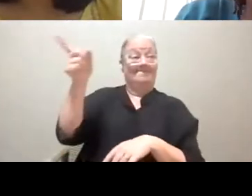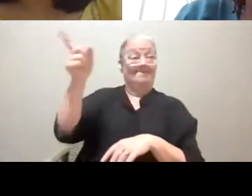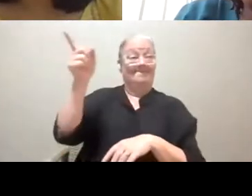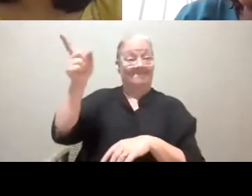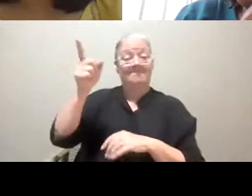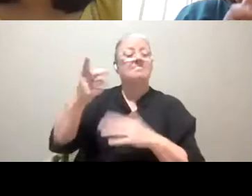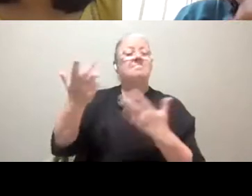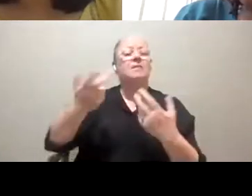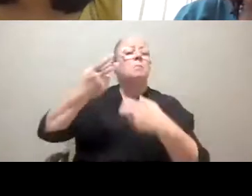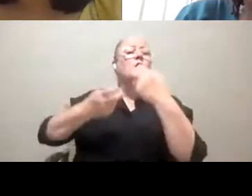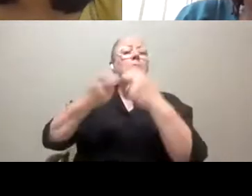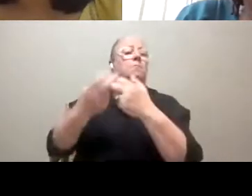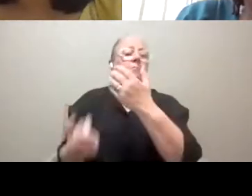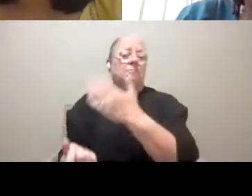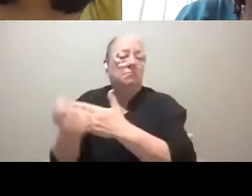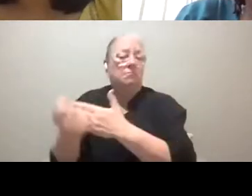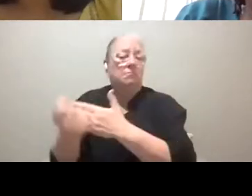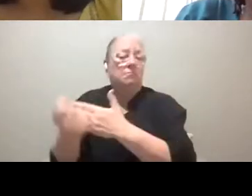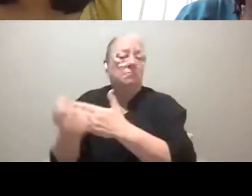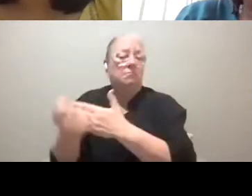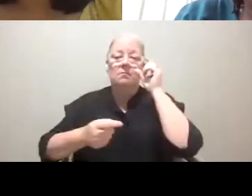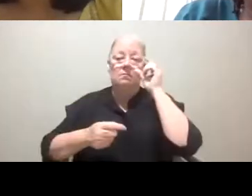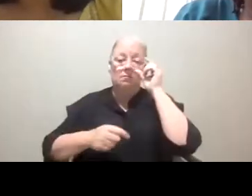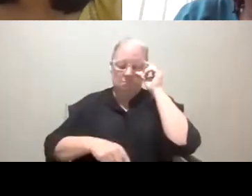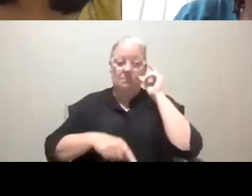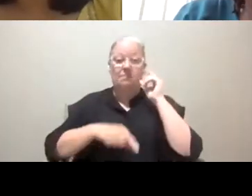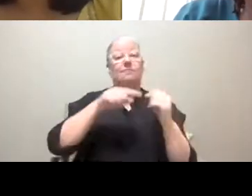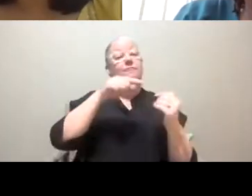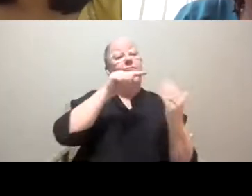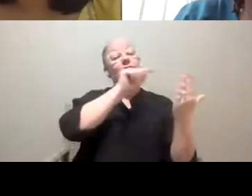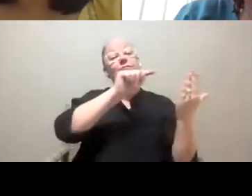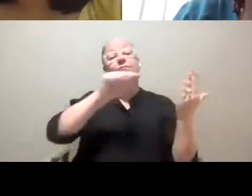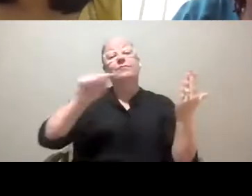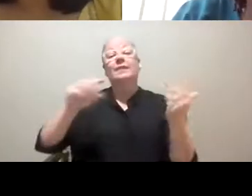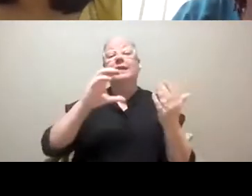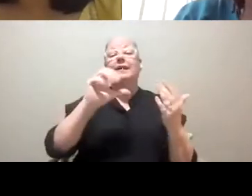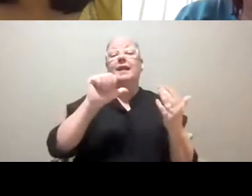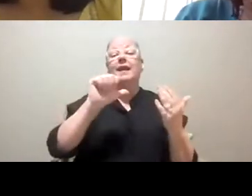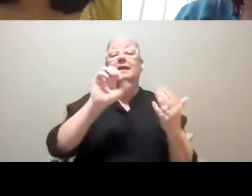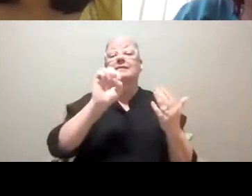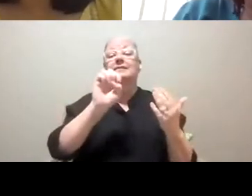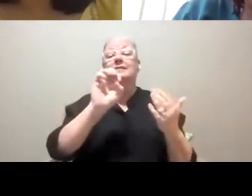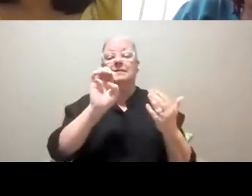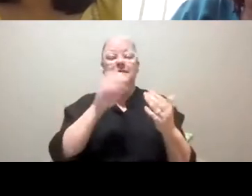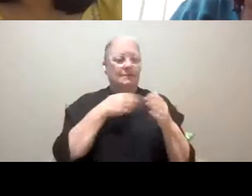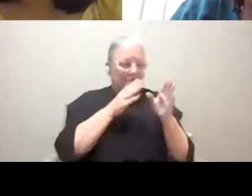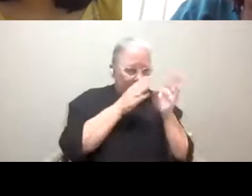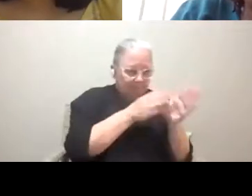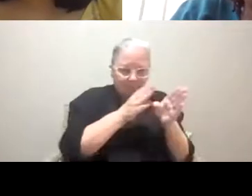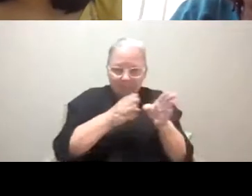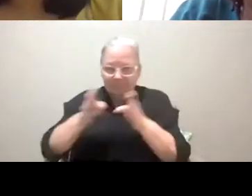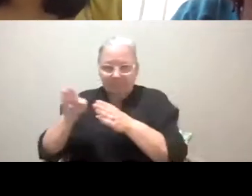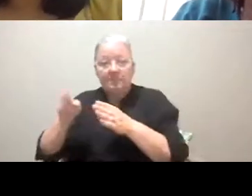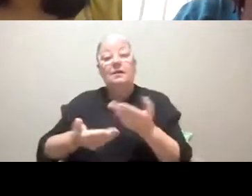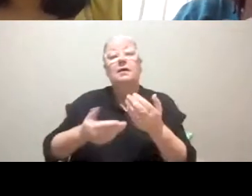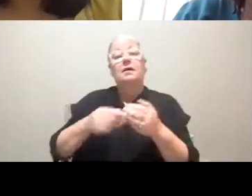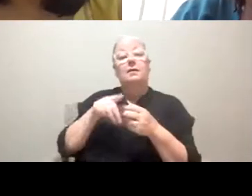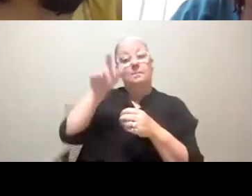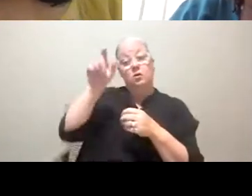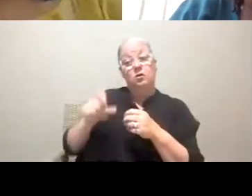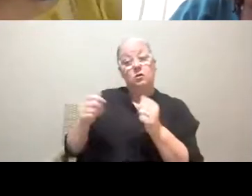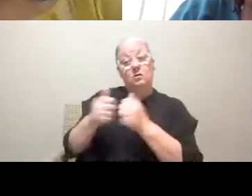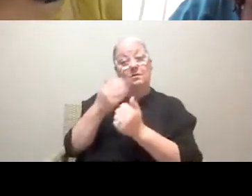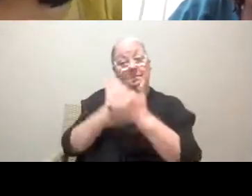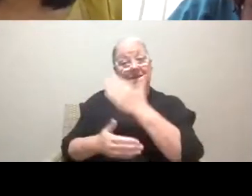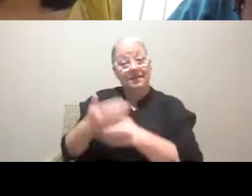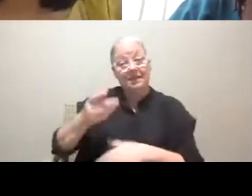reported, every case is treated individually. So when we receive a case of a person with disability, it doesn't